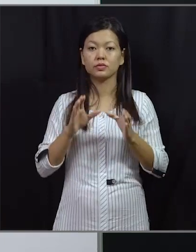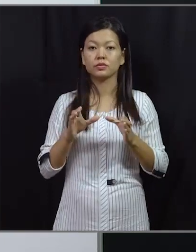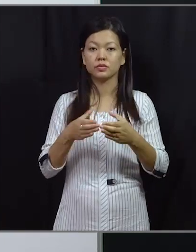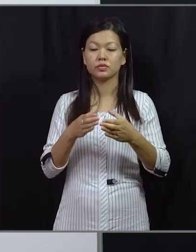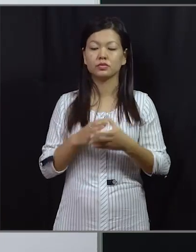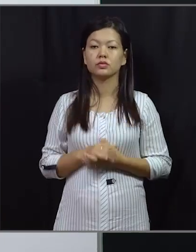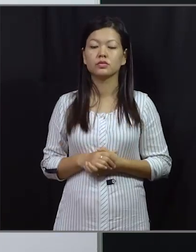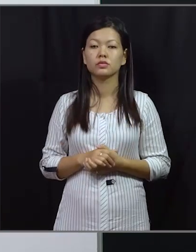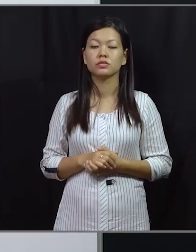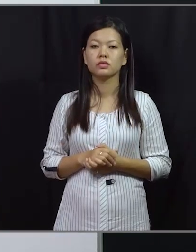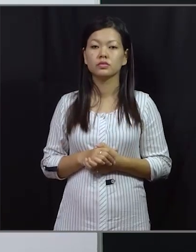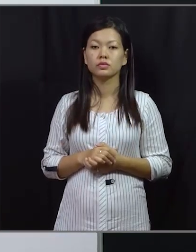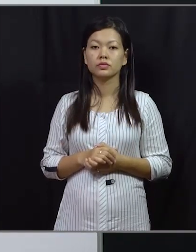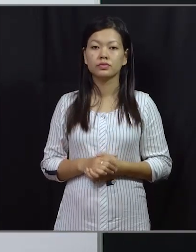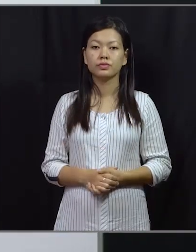equal sets.